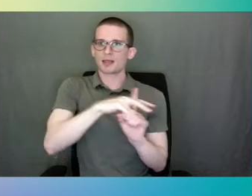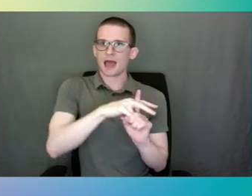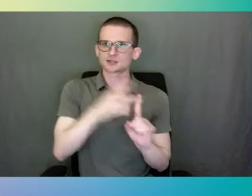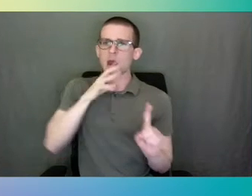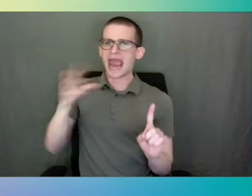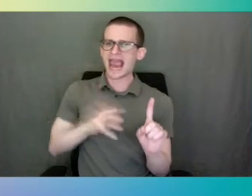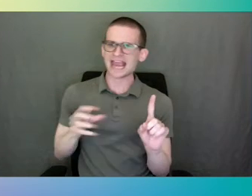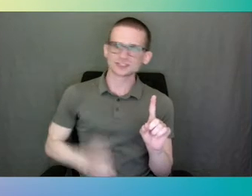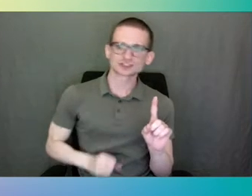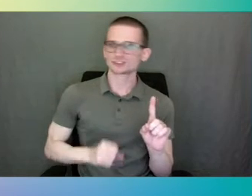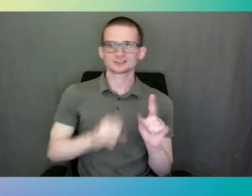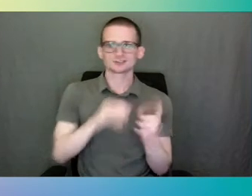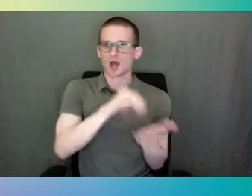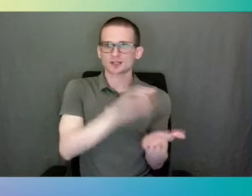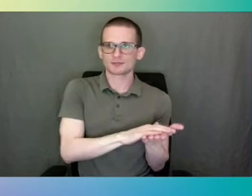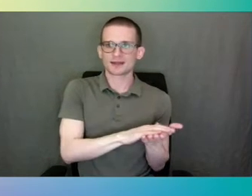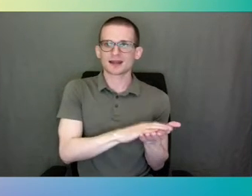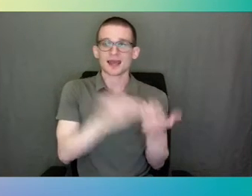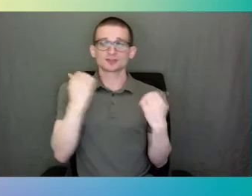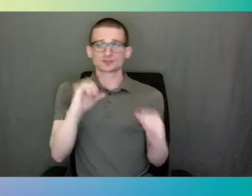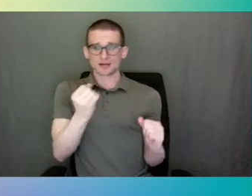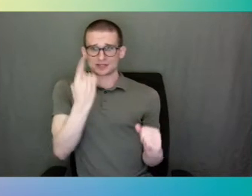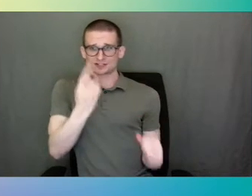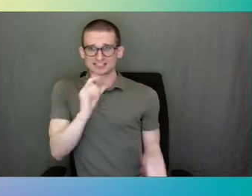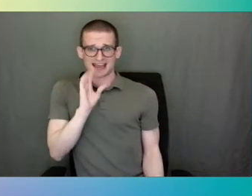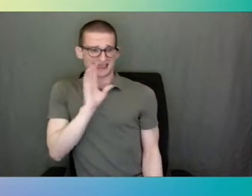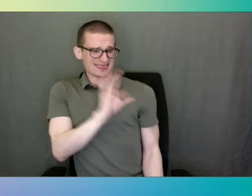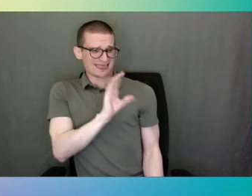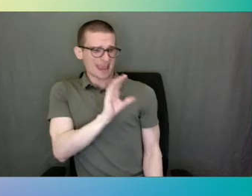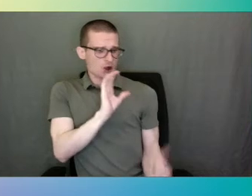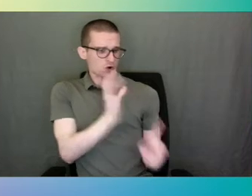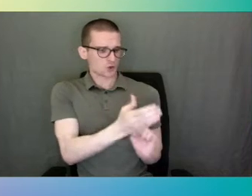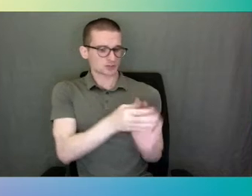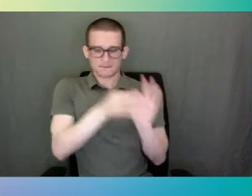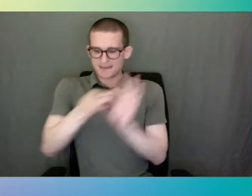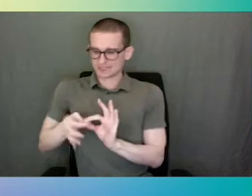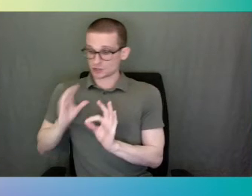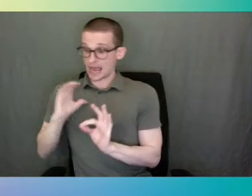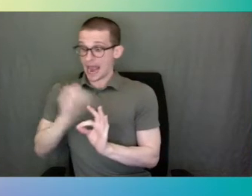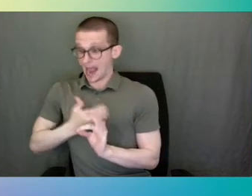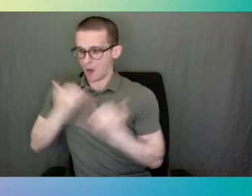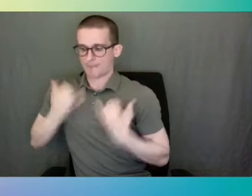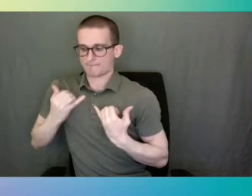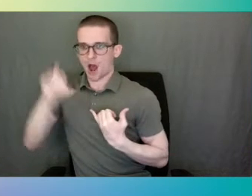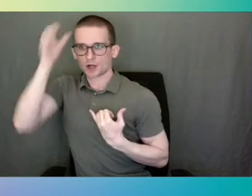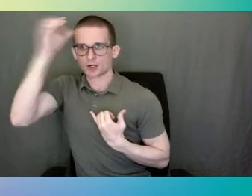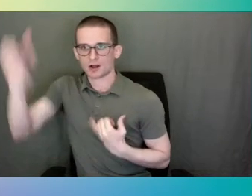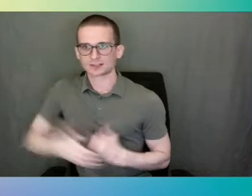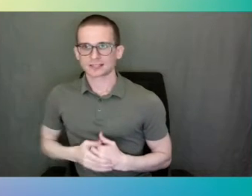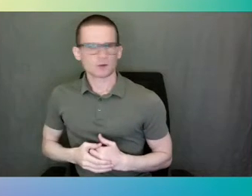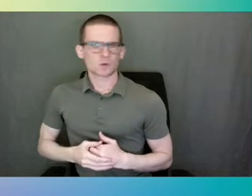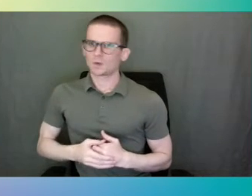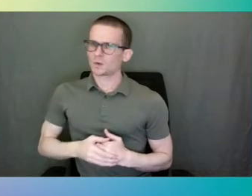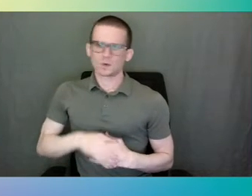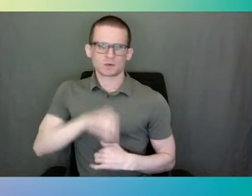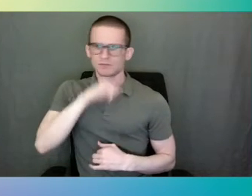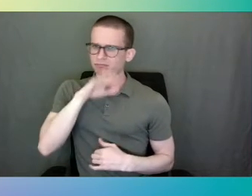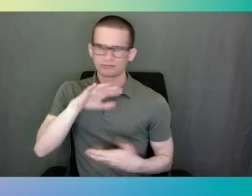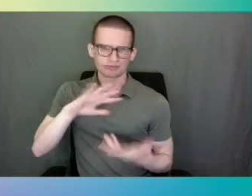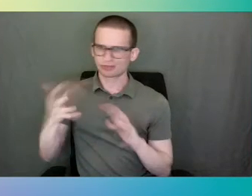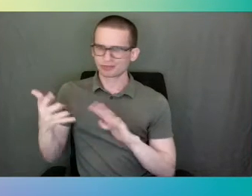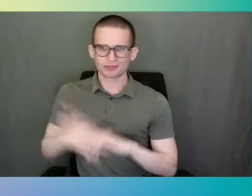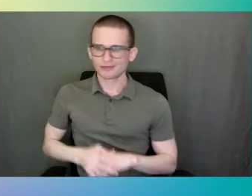that culture based upon our modern concept. Such sloppiness can give us warped understanding of an